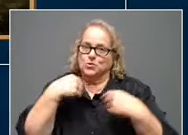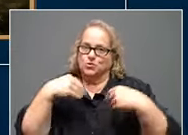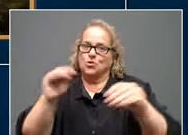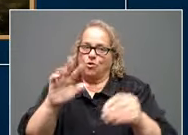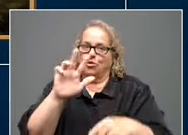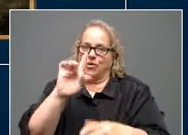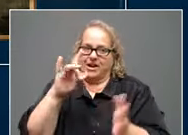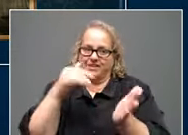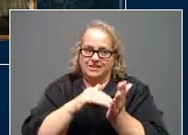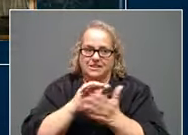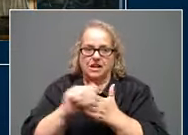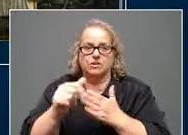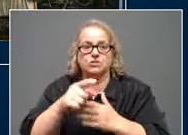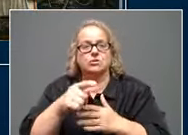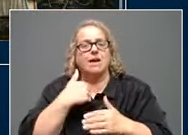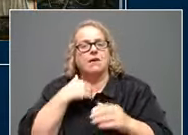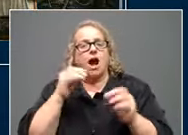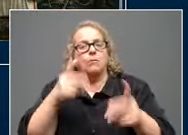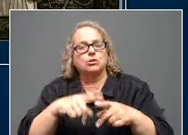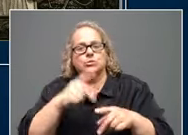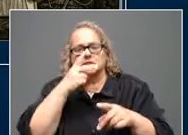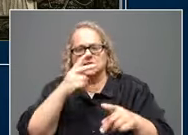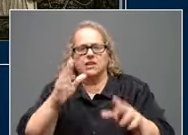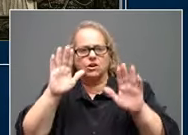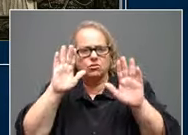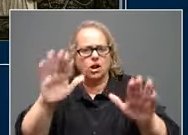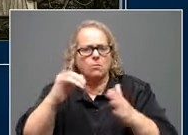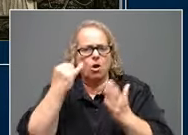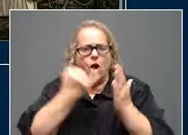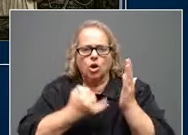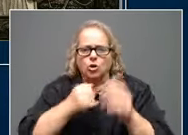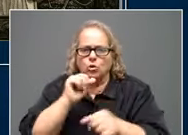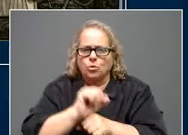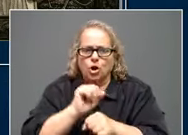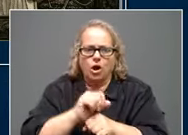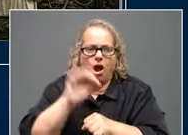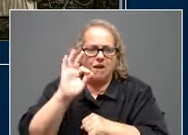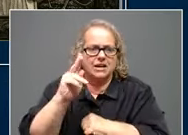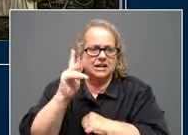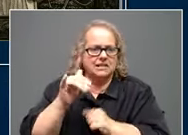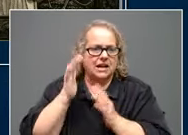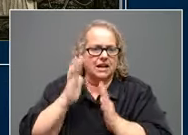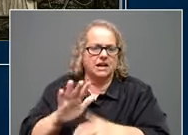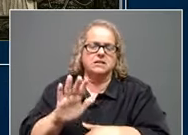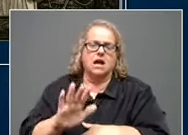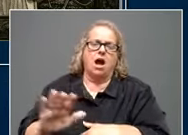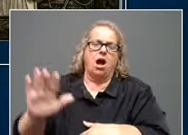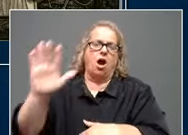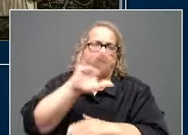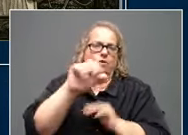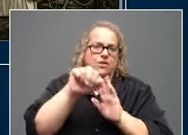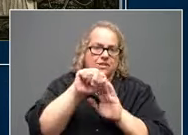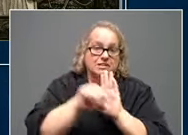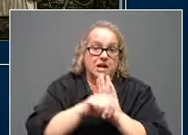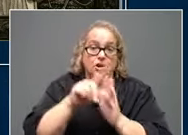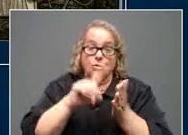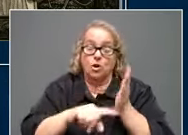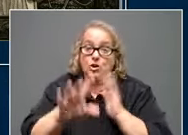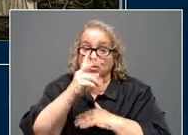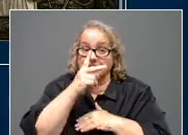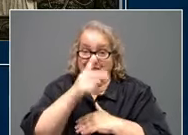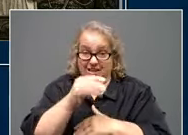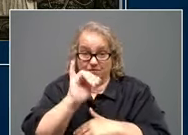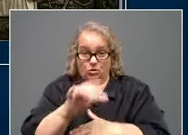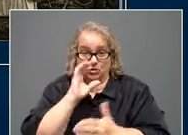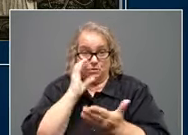get an opportunity to see the incredible artwork of Kentuckians all over the state. What you'll see are these pieces. You'll